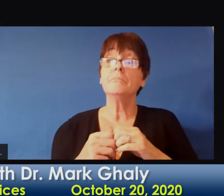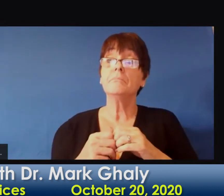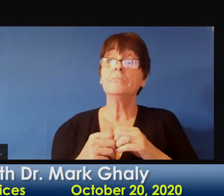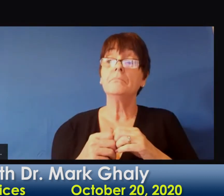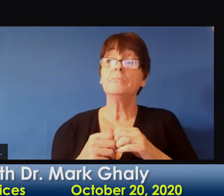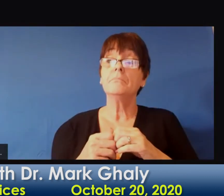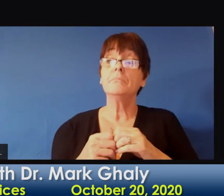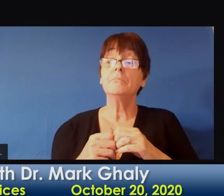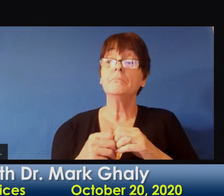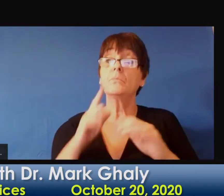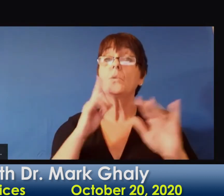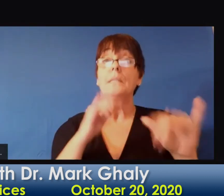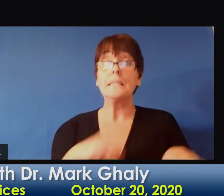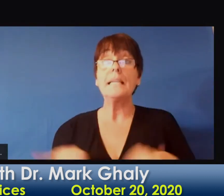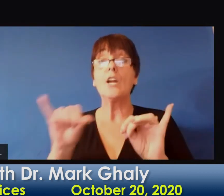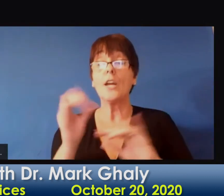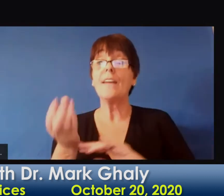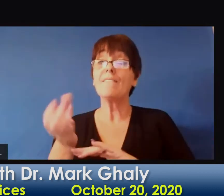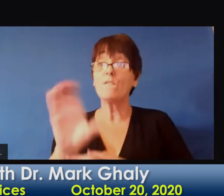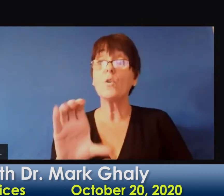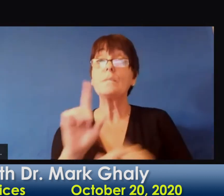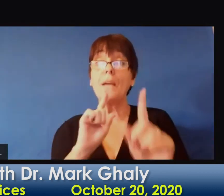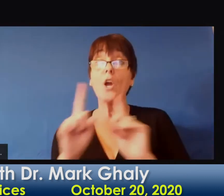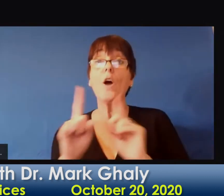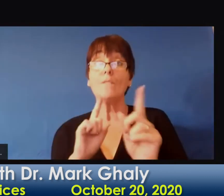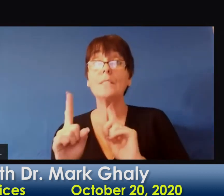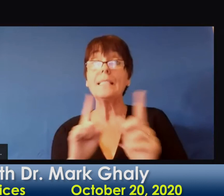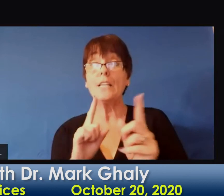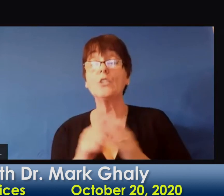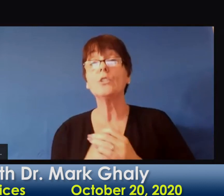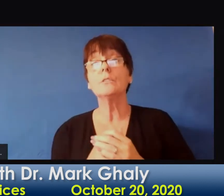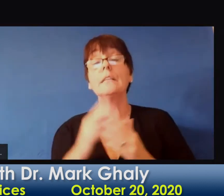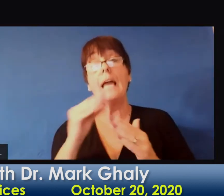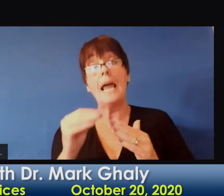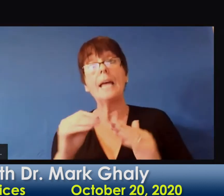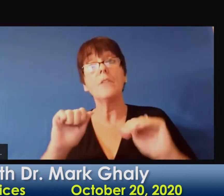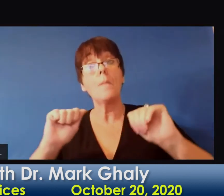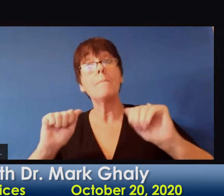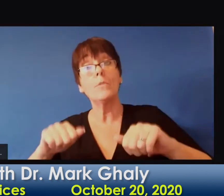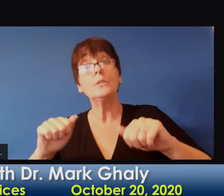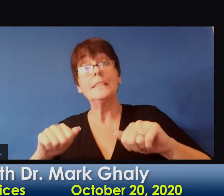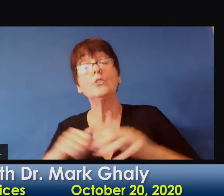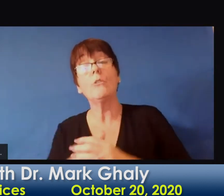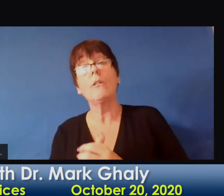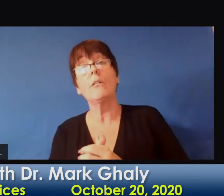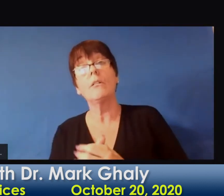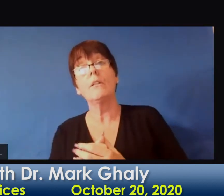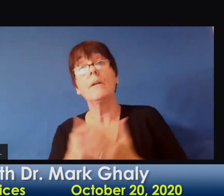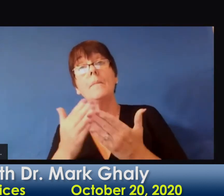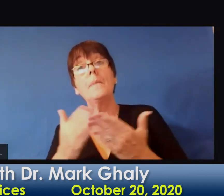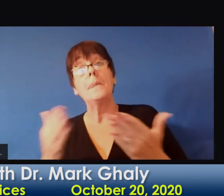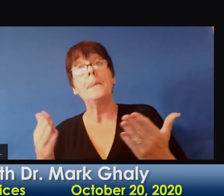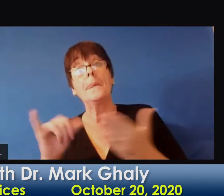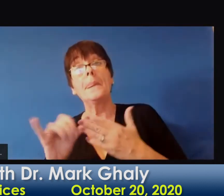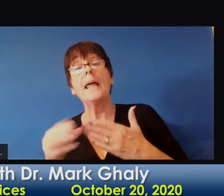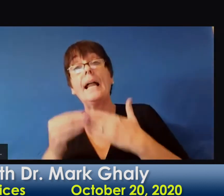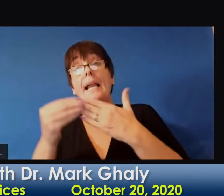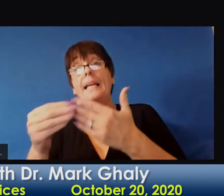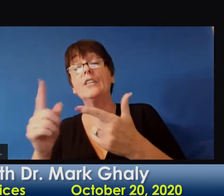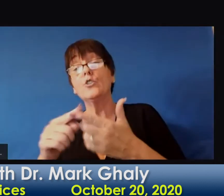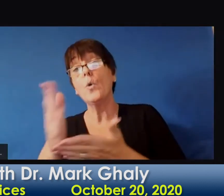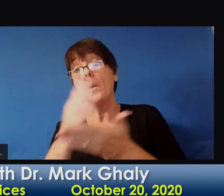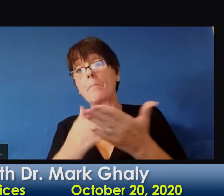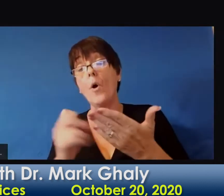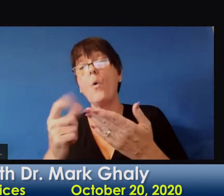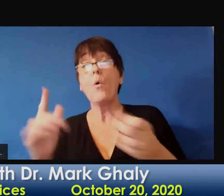standard or typical enforcement conversations and potentially things that lead to partial or